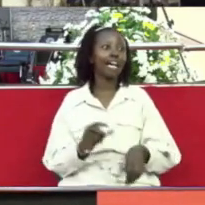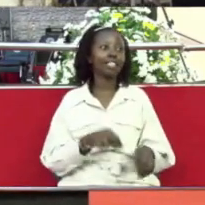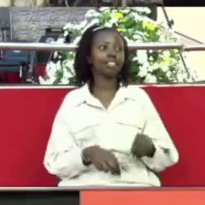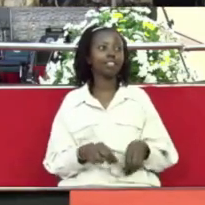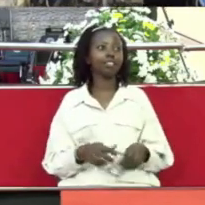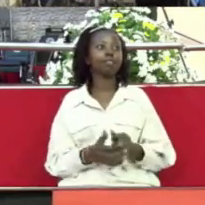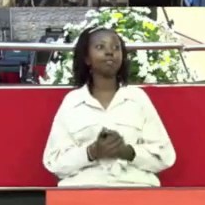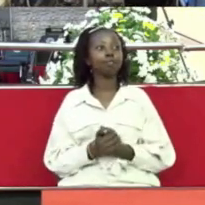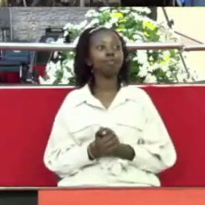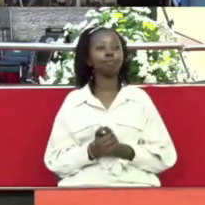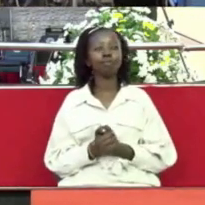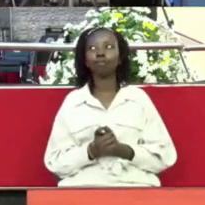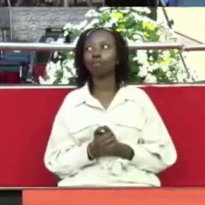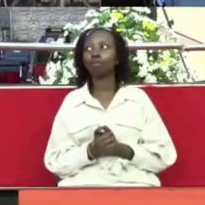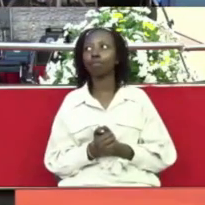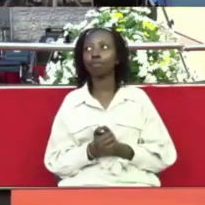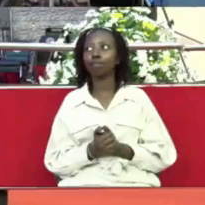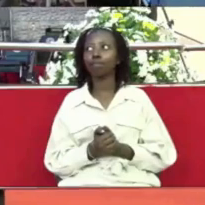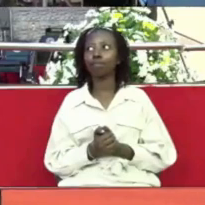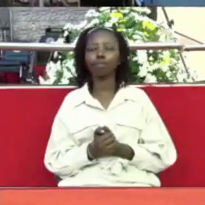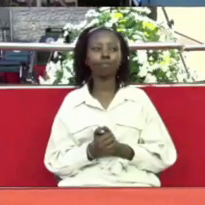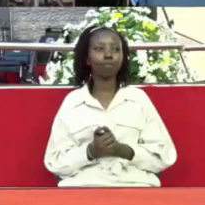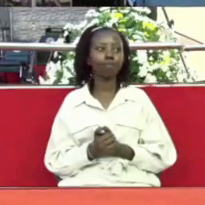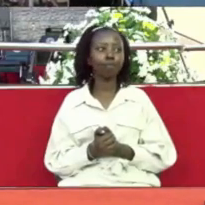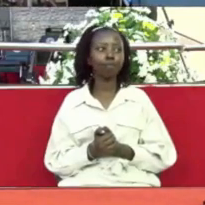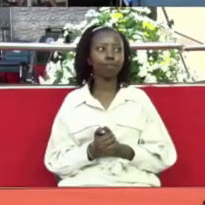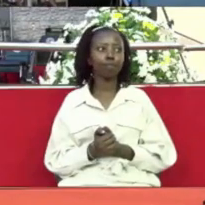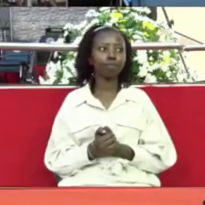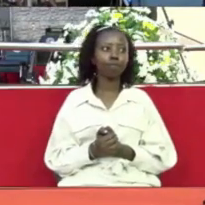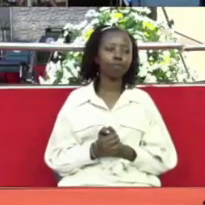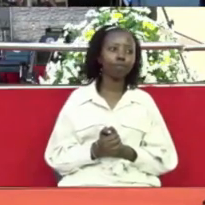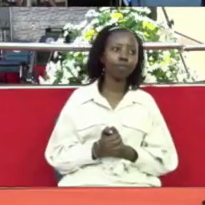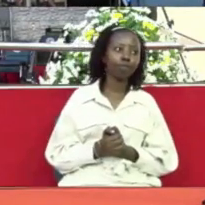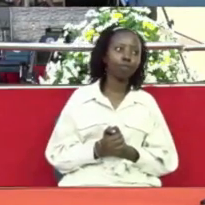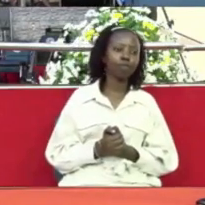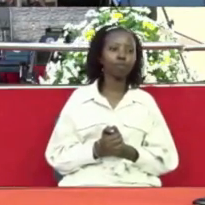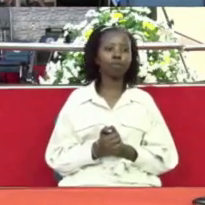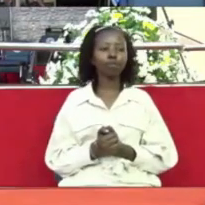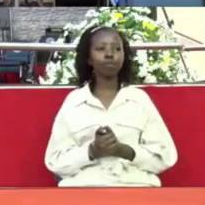ambacho unakipanda. Often growing up, we hear this phrase passed down through the generations.